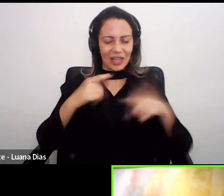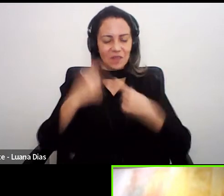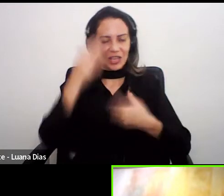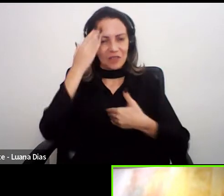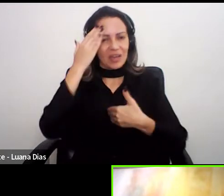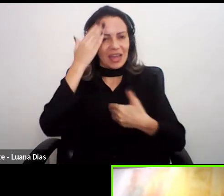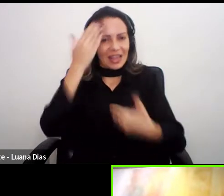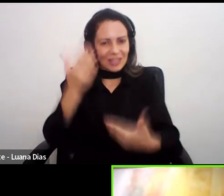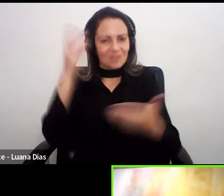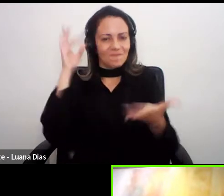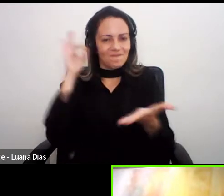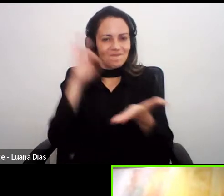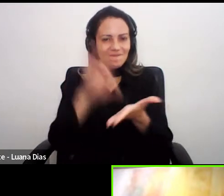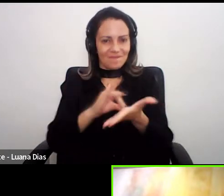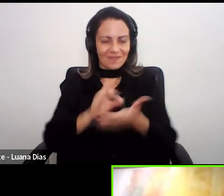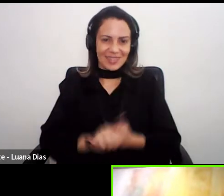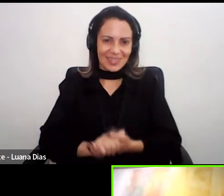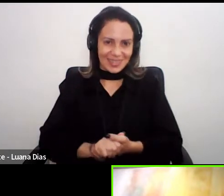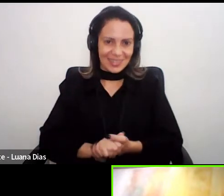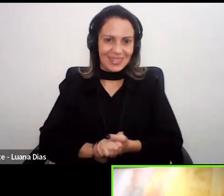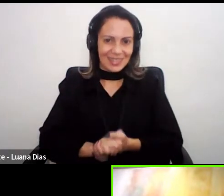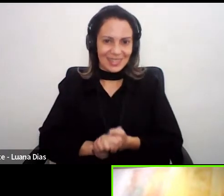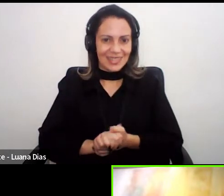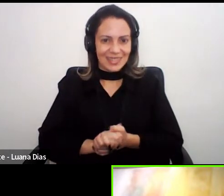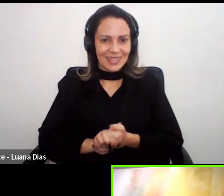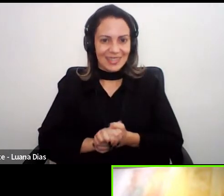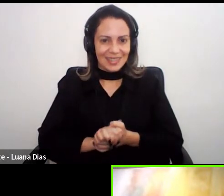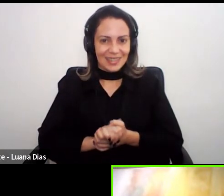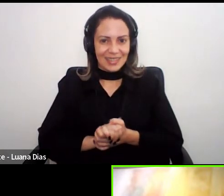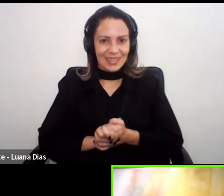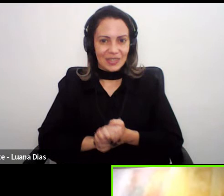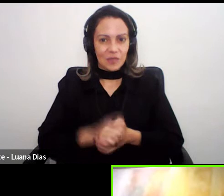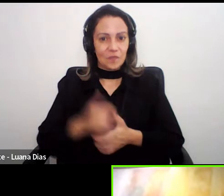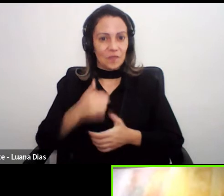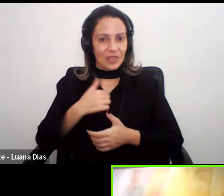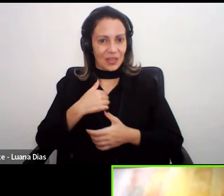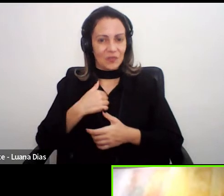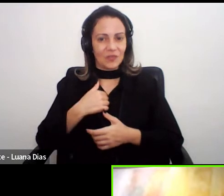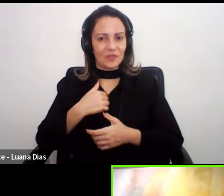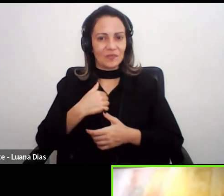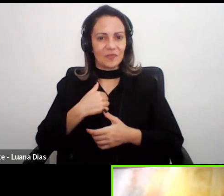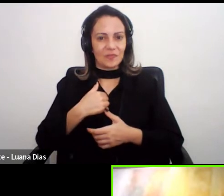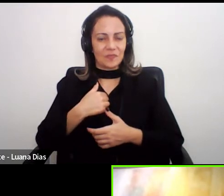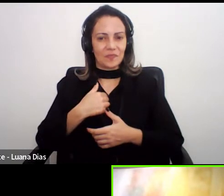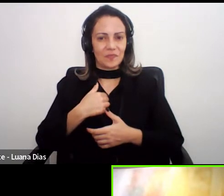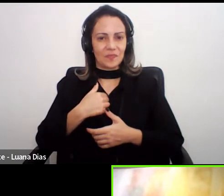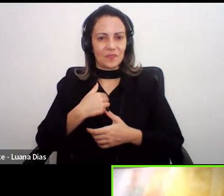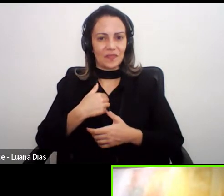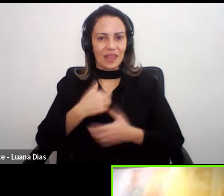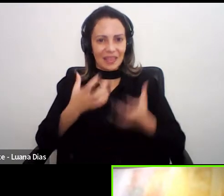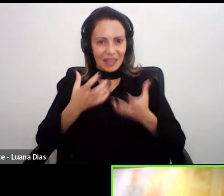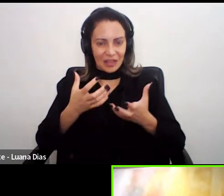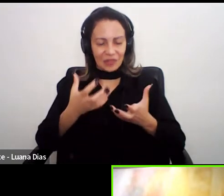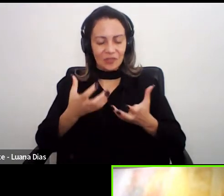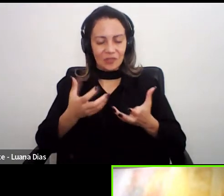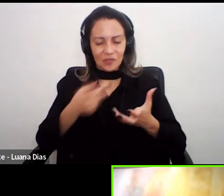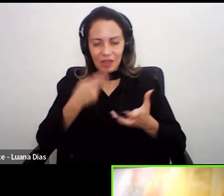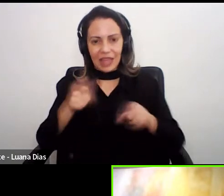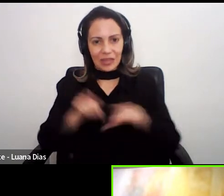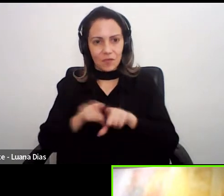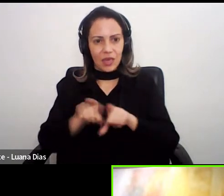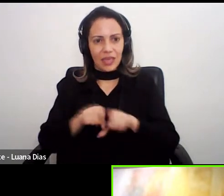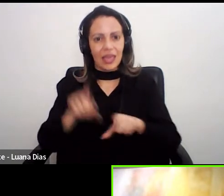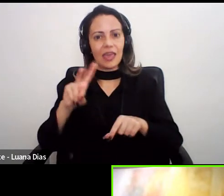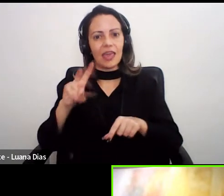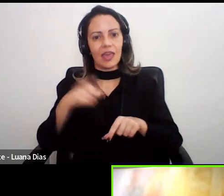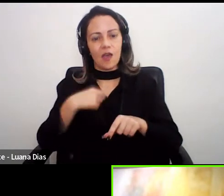I should say that I will have more time after I finish my, I'm interim dean this year, and